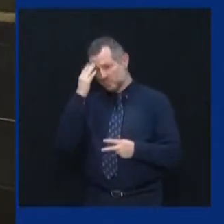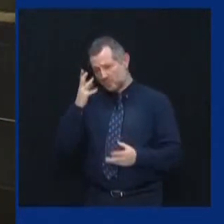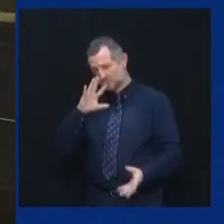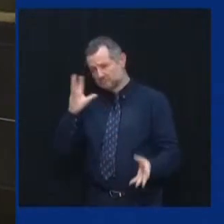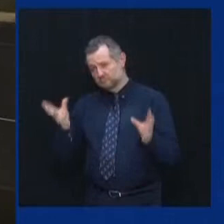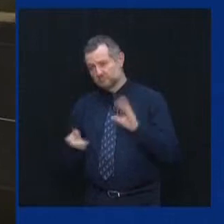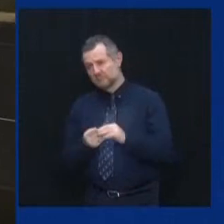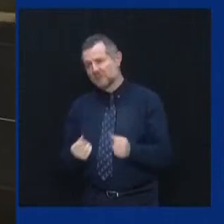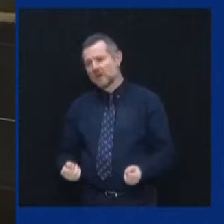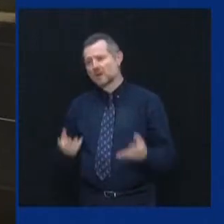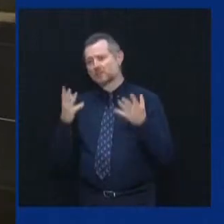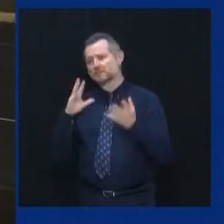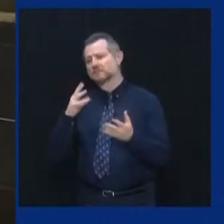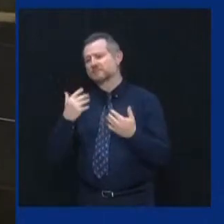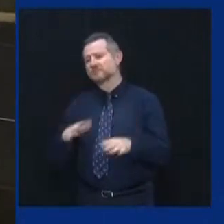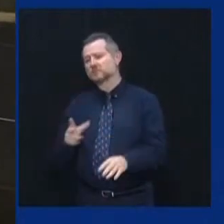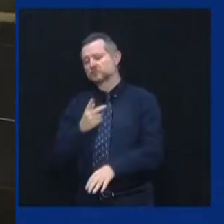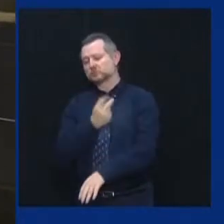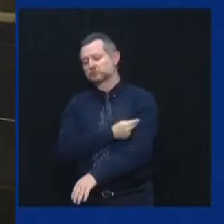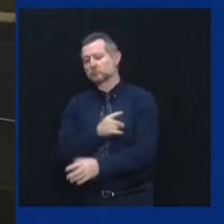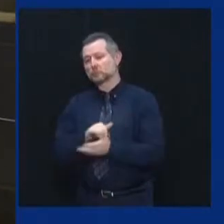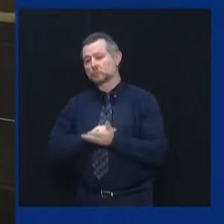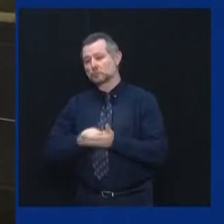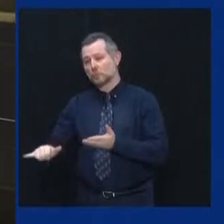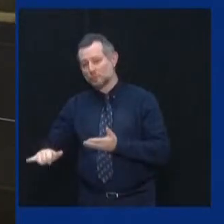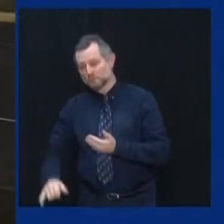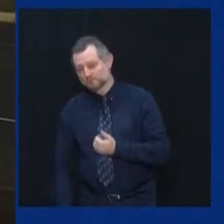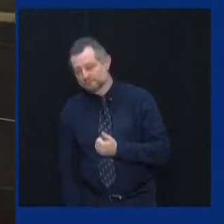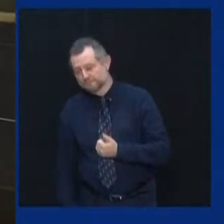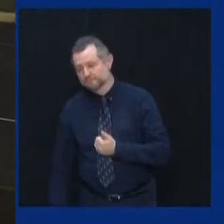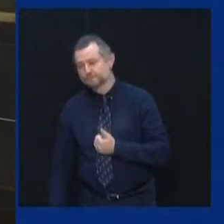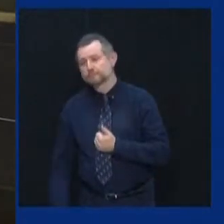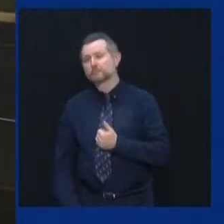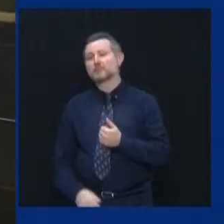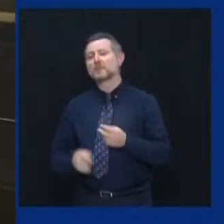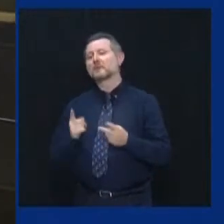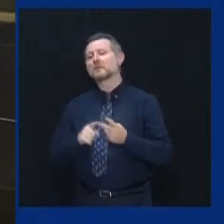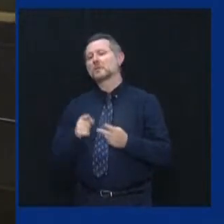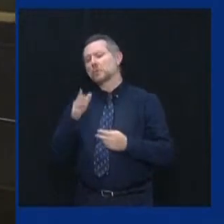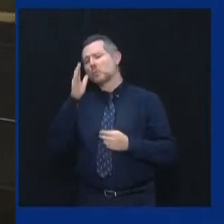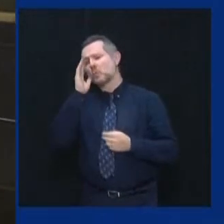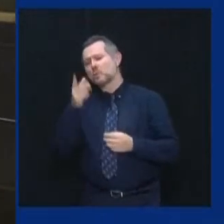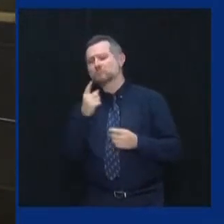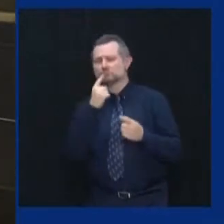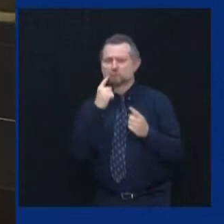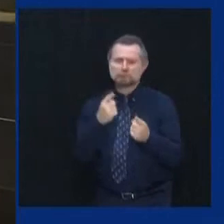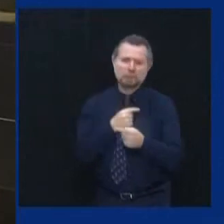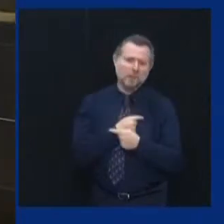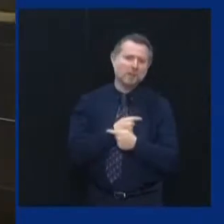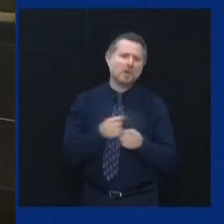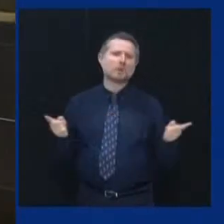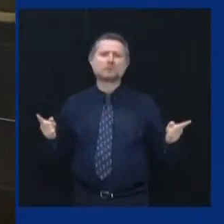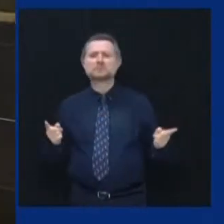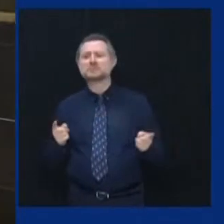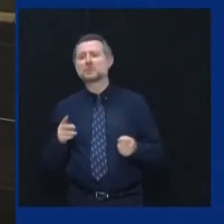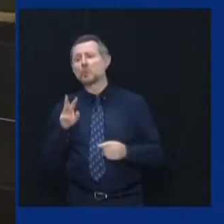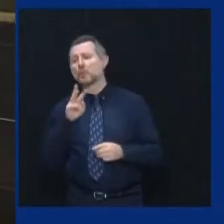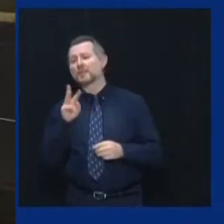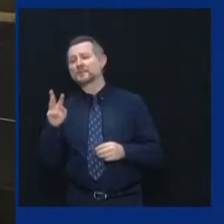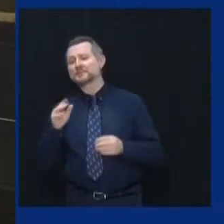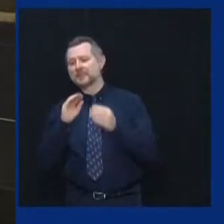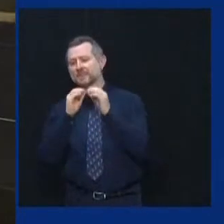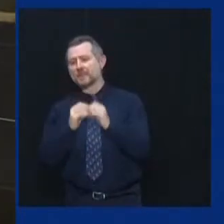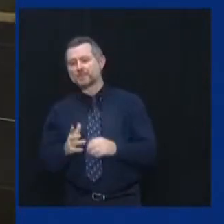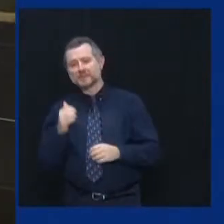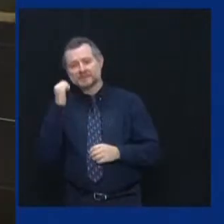vaccinated in the state? And will you be releasing some sort of website that has those numbers daily, so